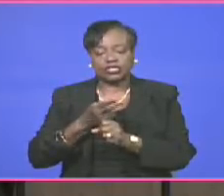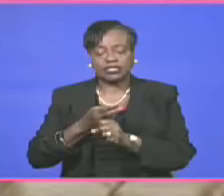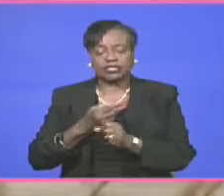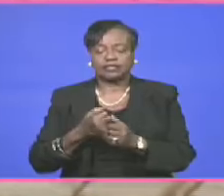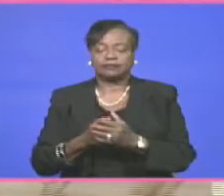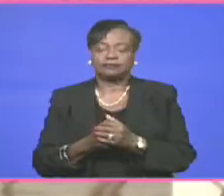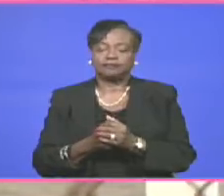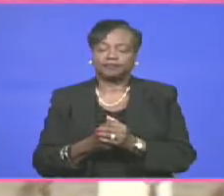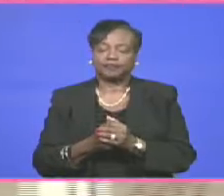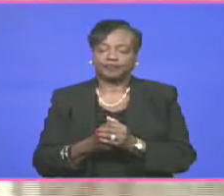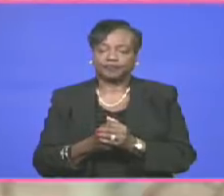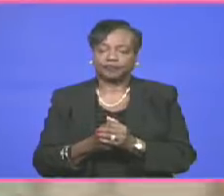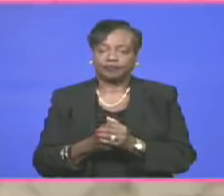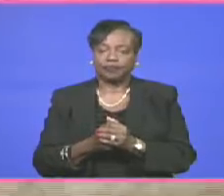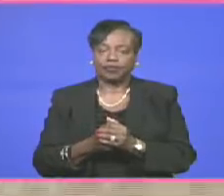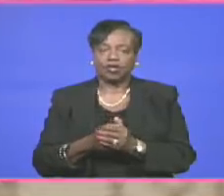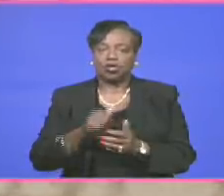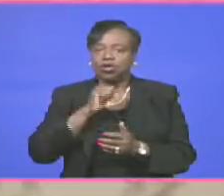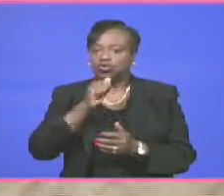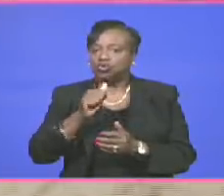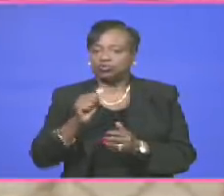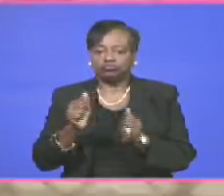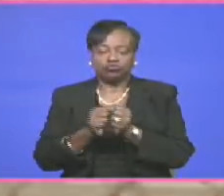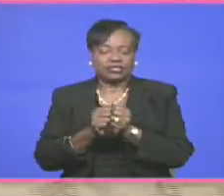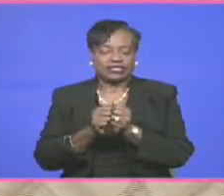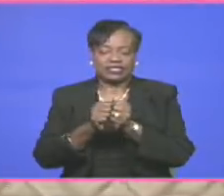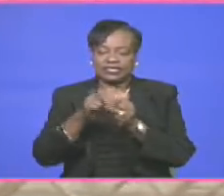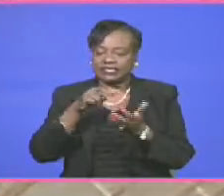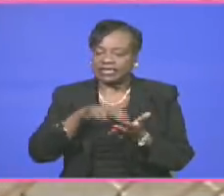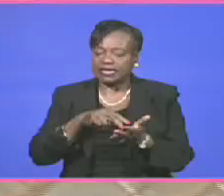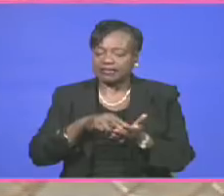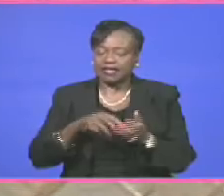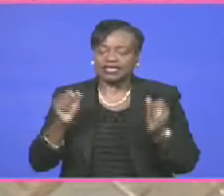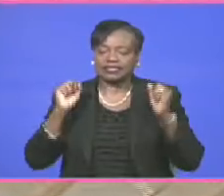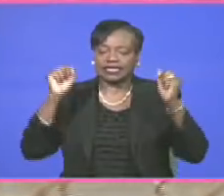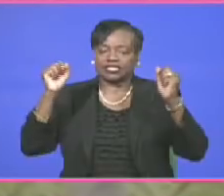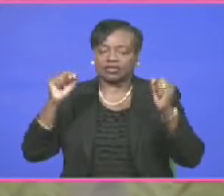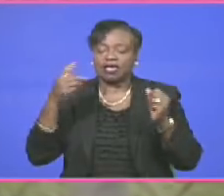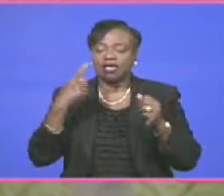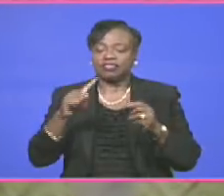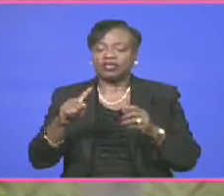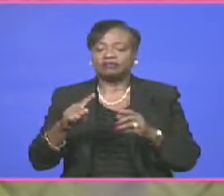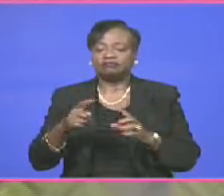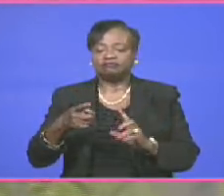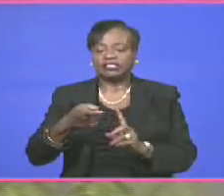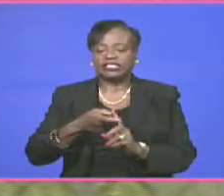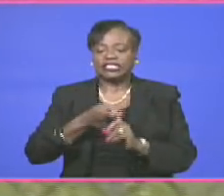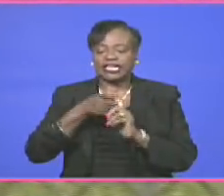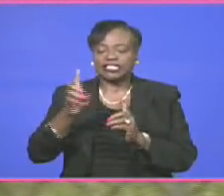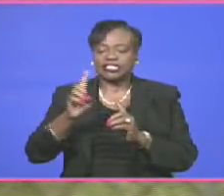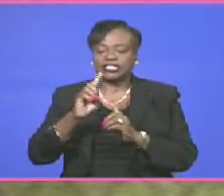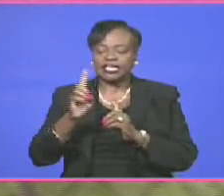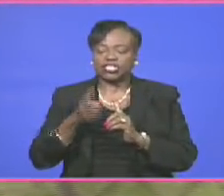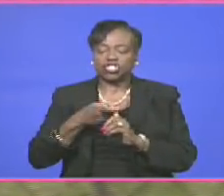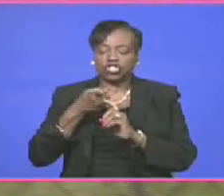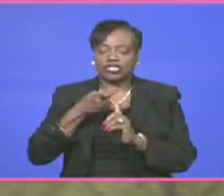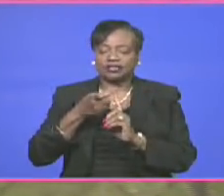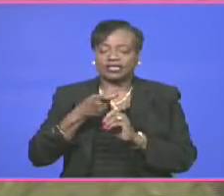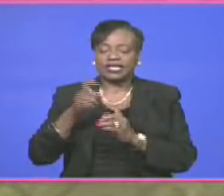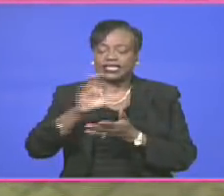morning. Notwithstanding those exercises, the detention center remains home for now to 234